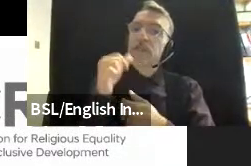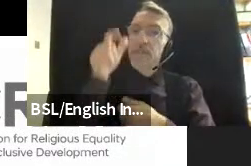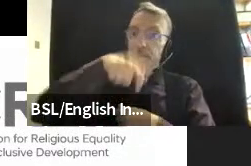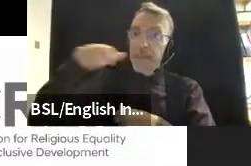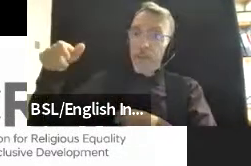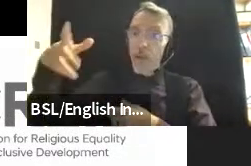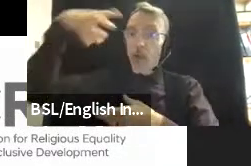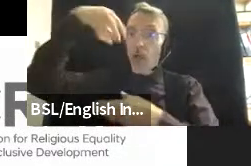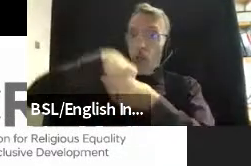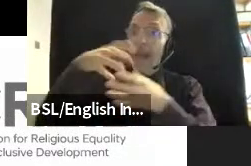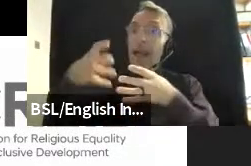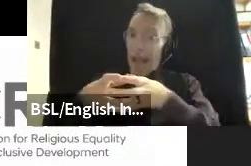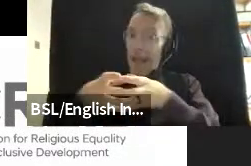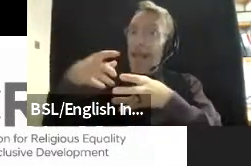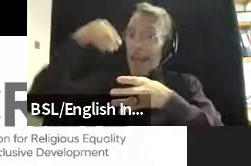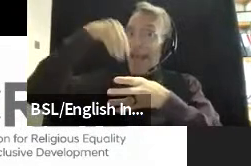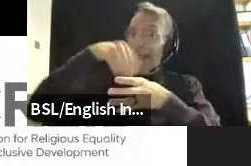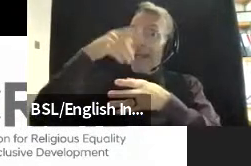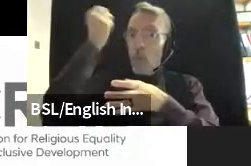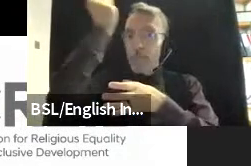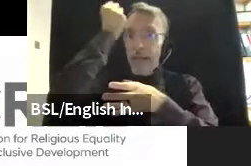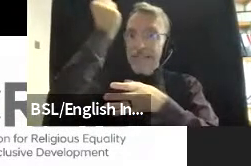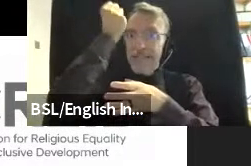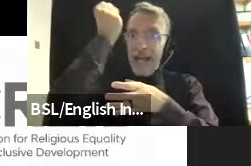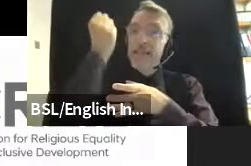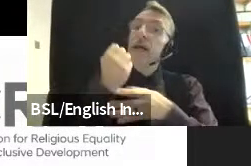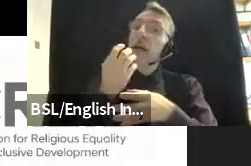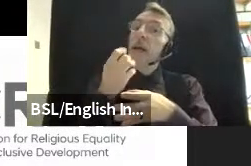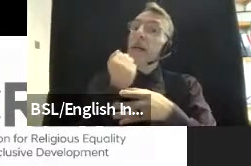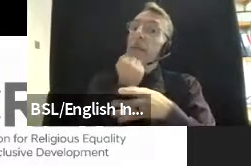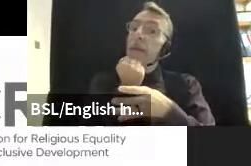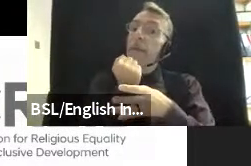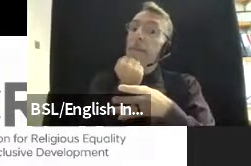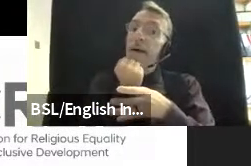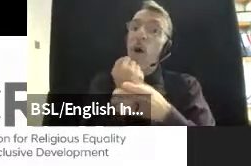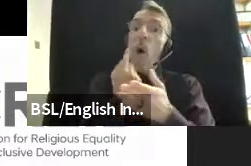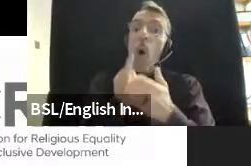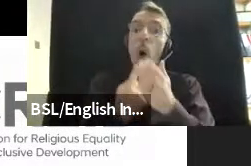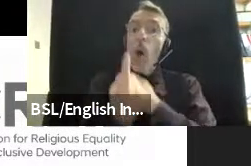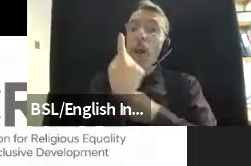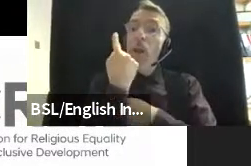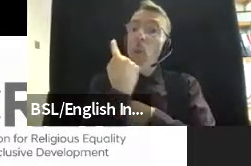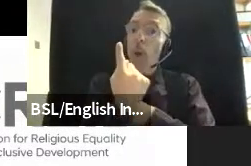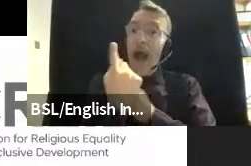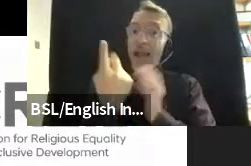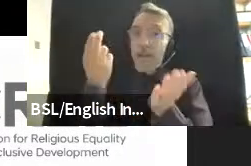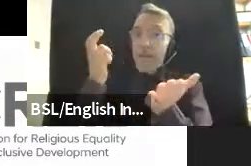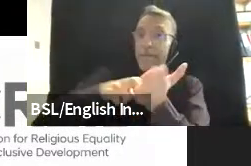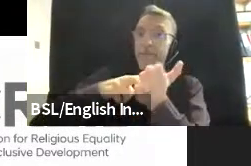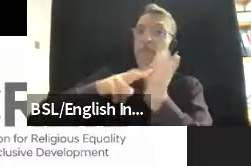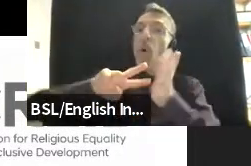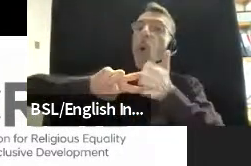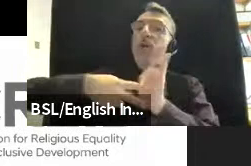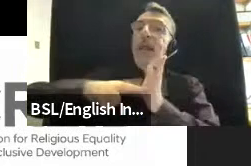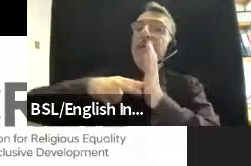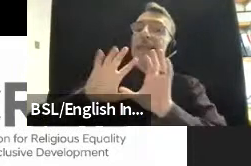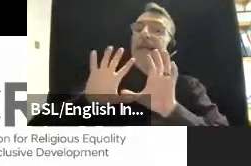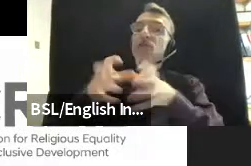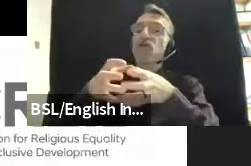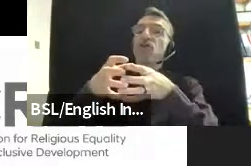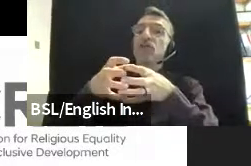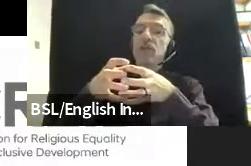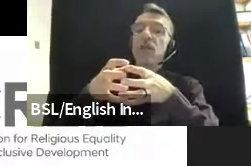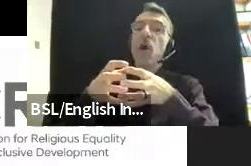Uzbekistan. Despite these number of followers, there is only one registered organization in